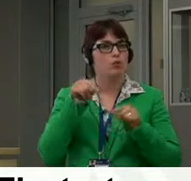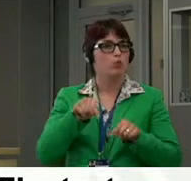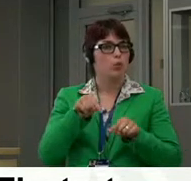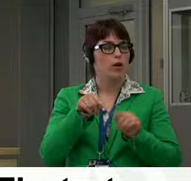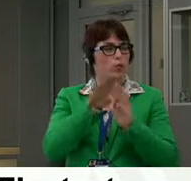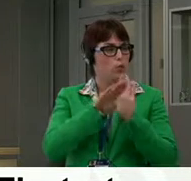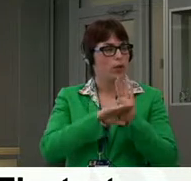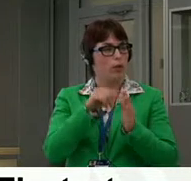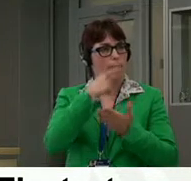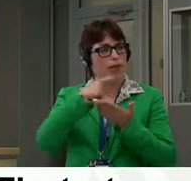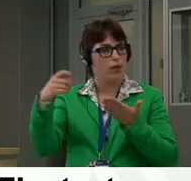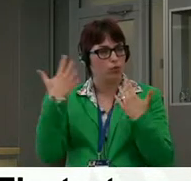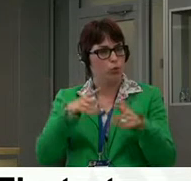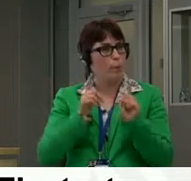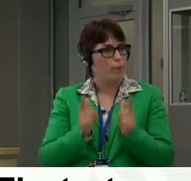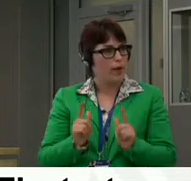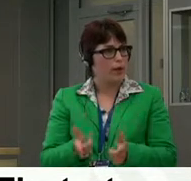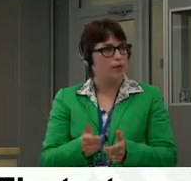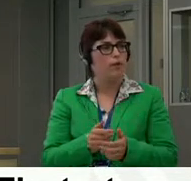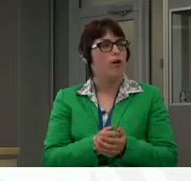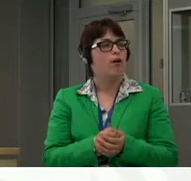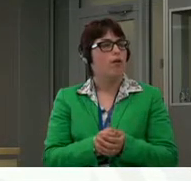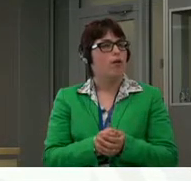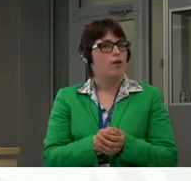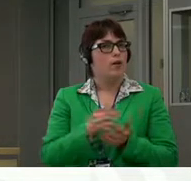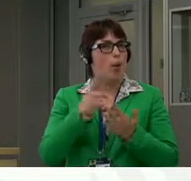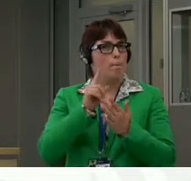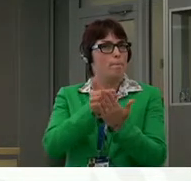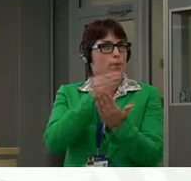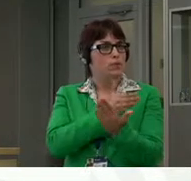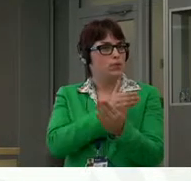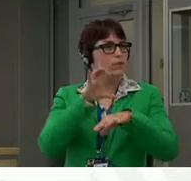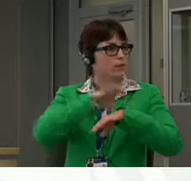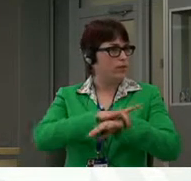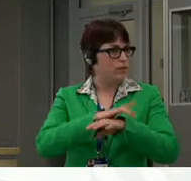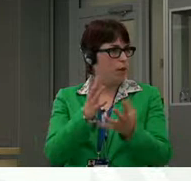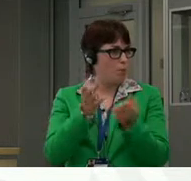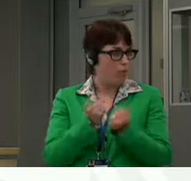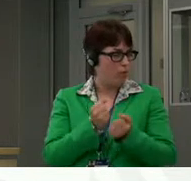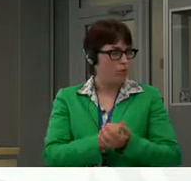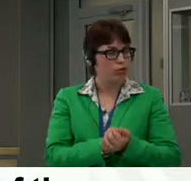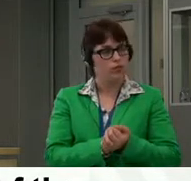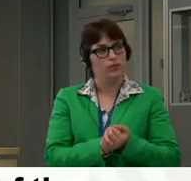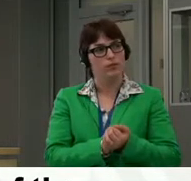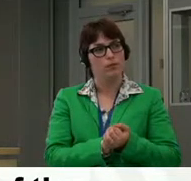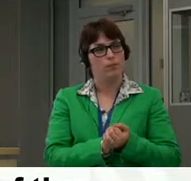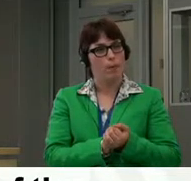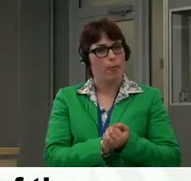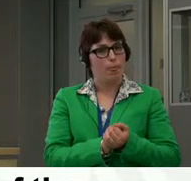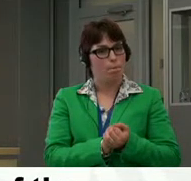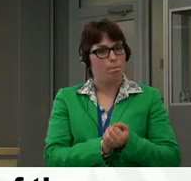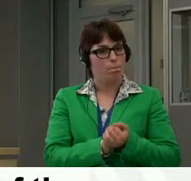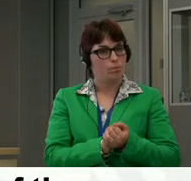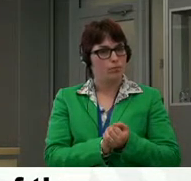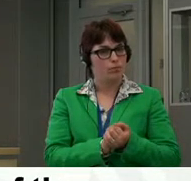before the adoption, the conclusion, better said, of the CRPD by the European